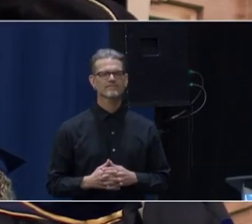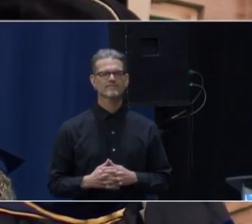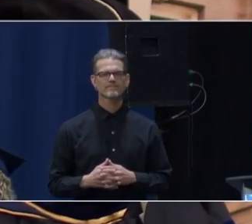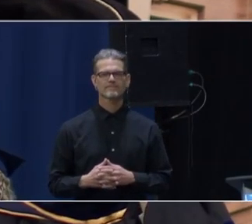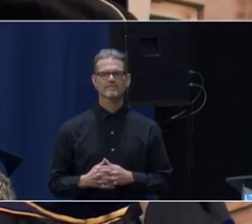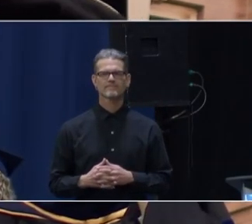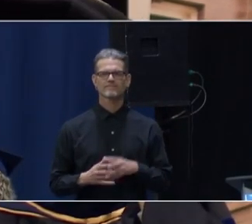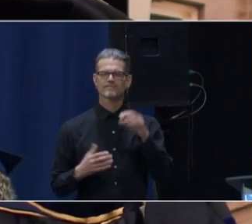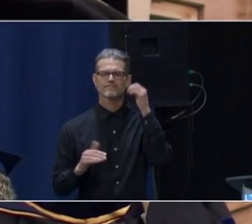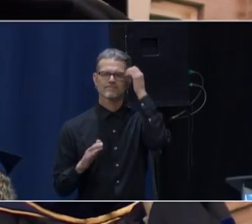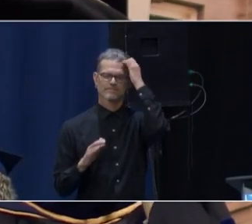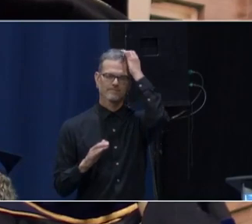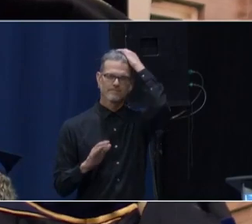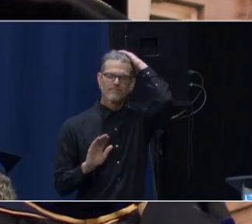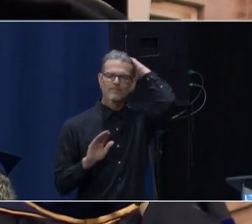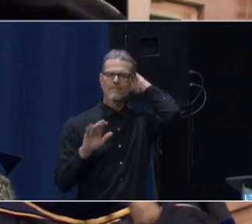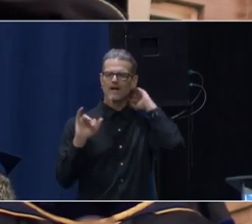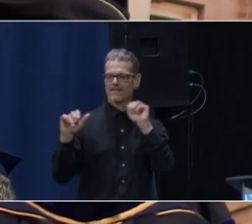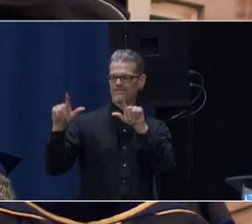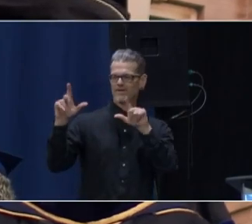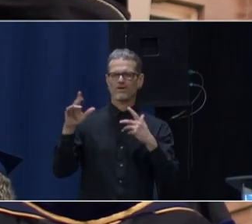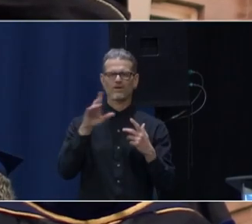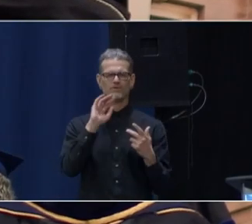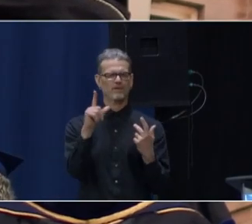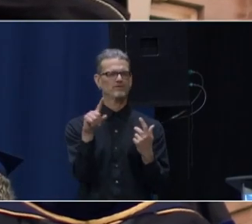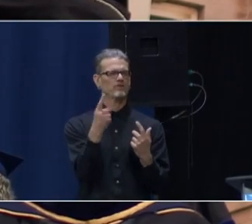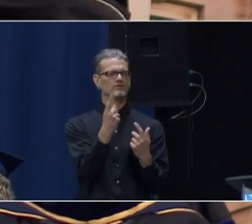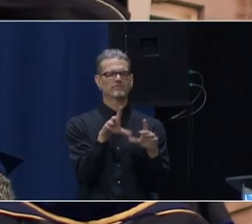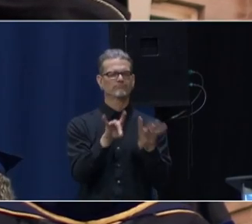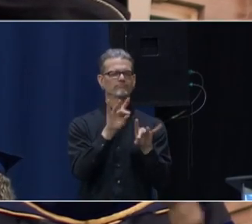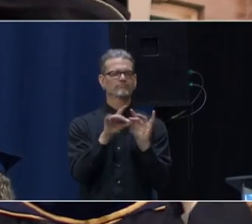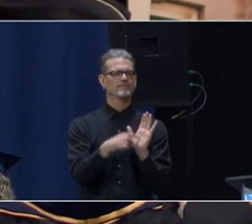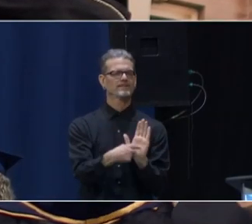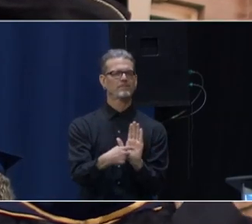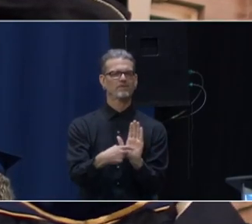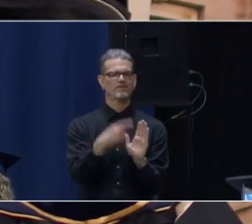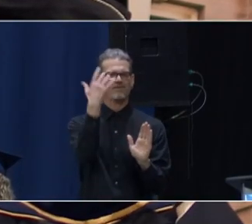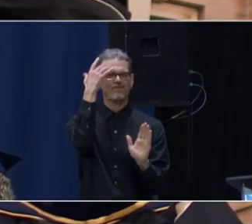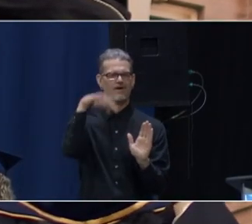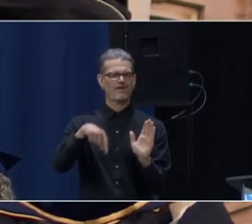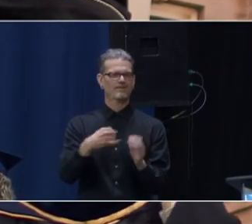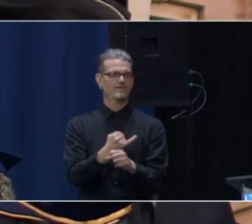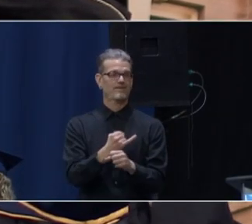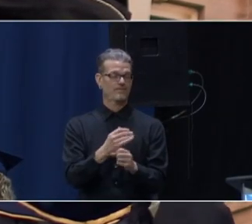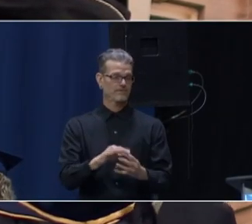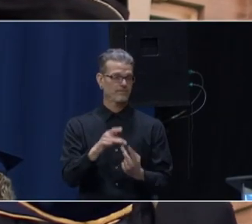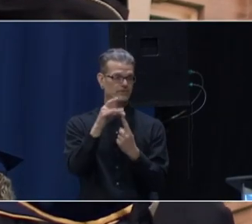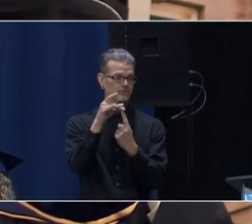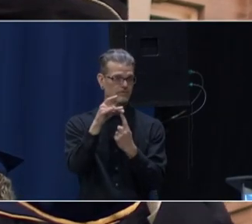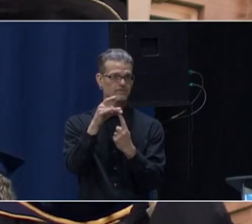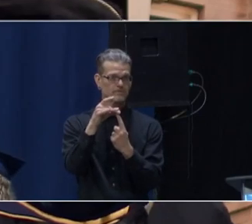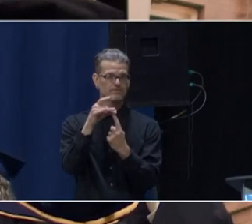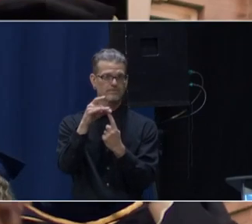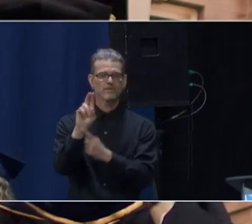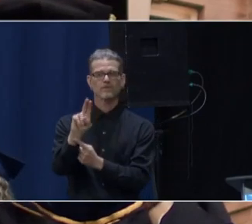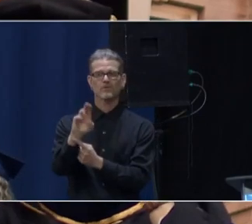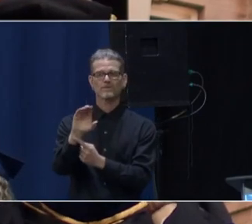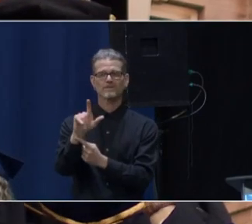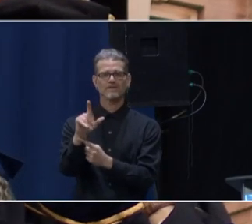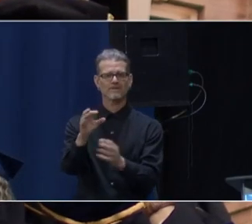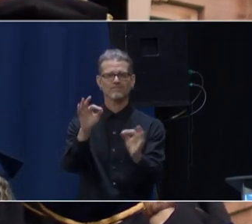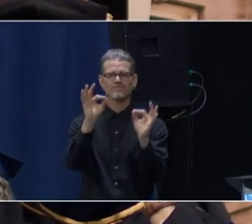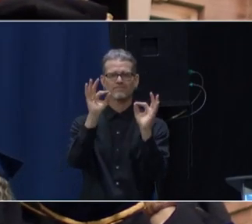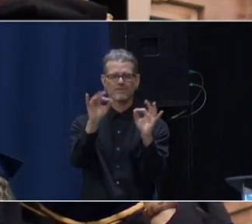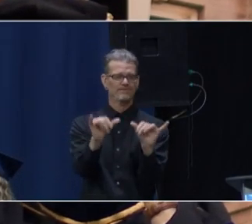This video serves as a small sample of what makes our campus so special. UNC is just the right